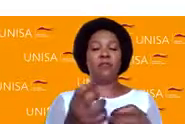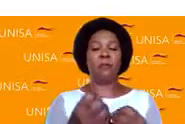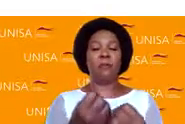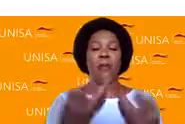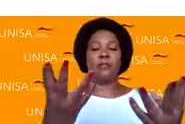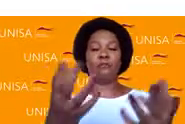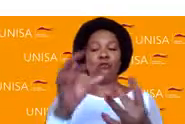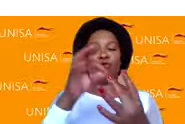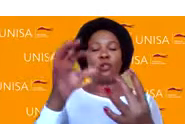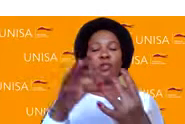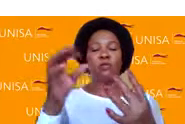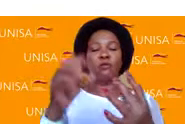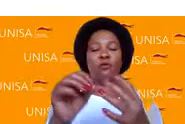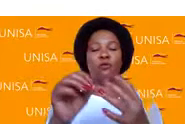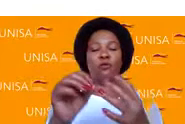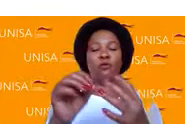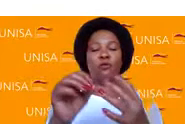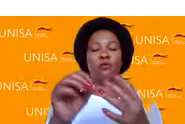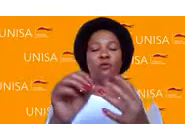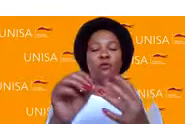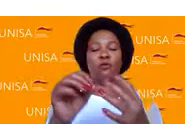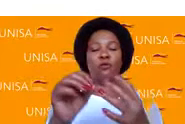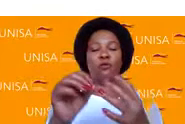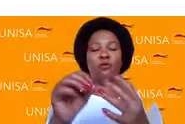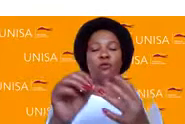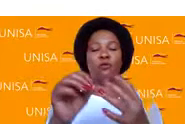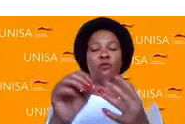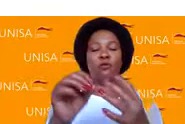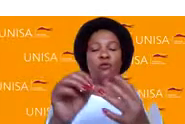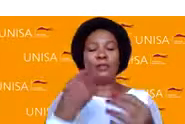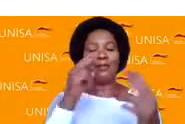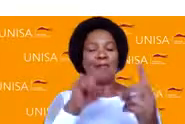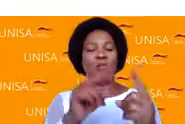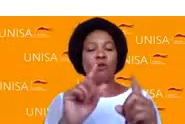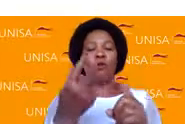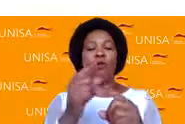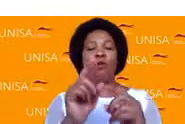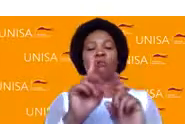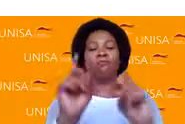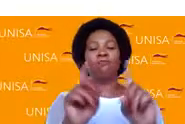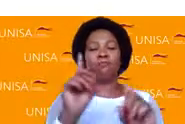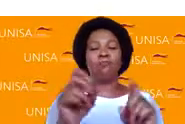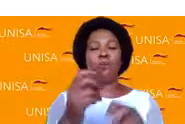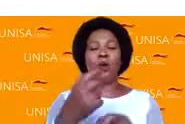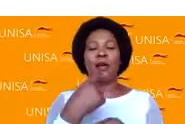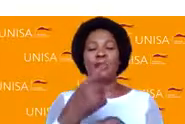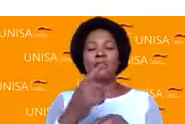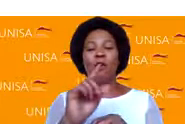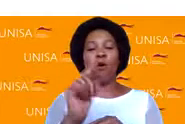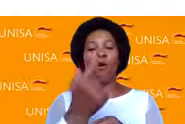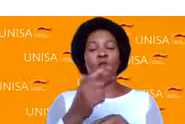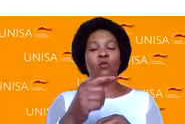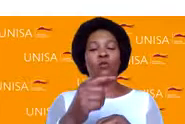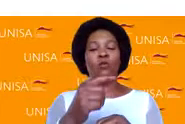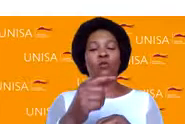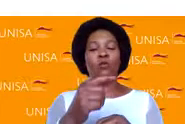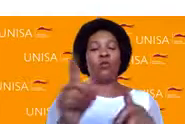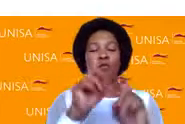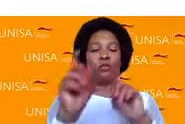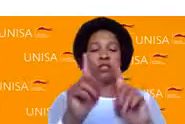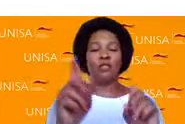questions in your tutorial letter, so you could see all the questions, you go answer all of them, and then